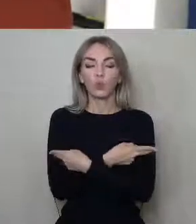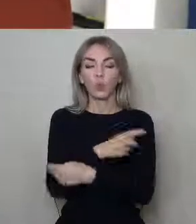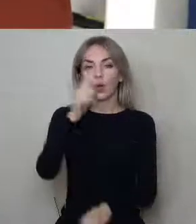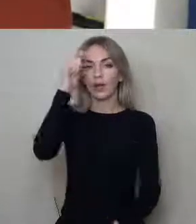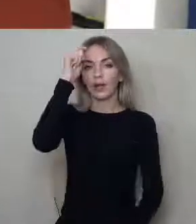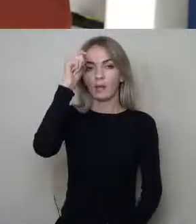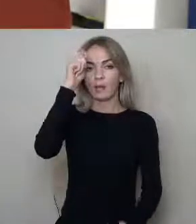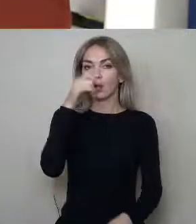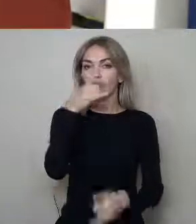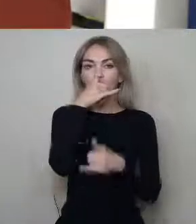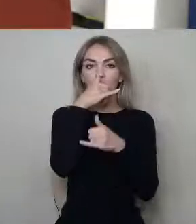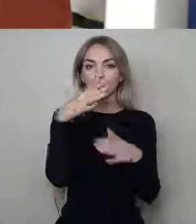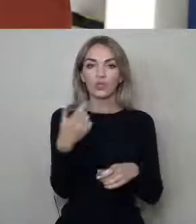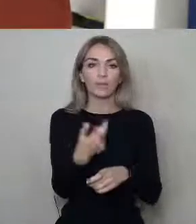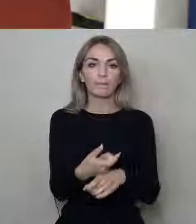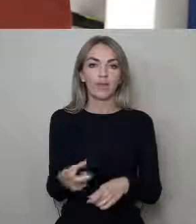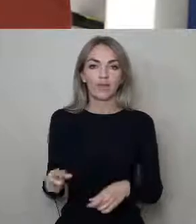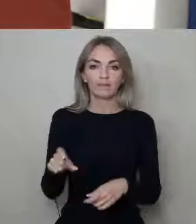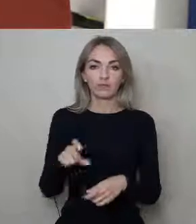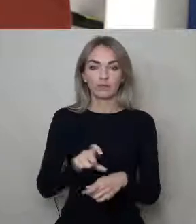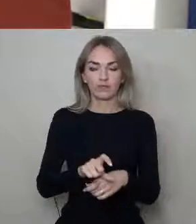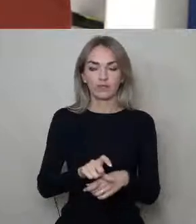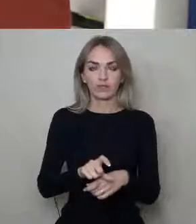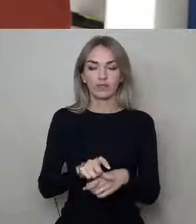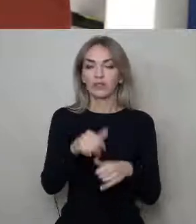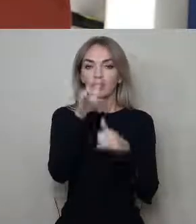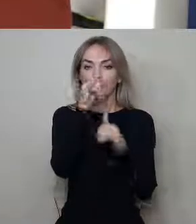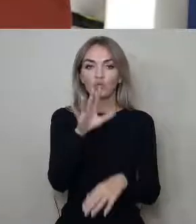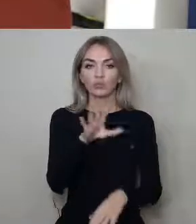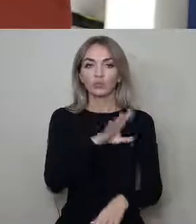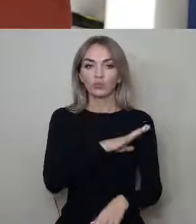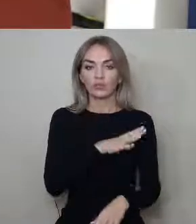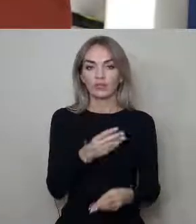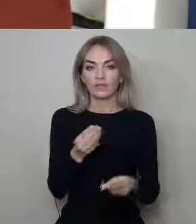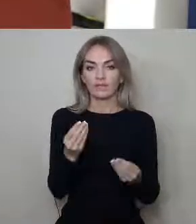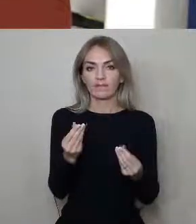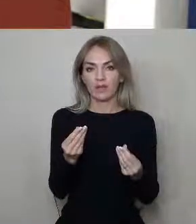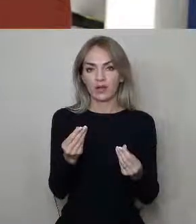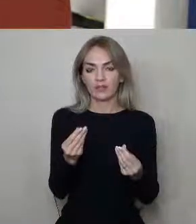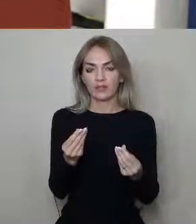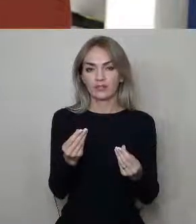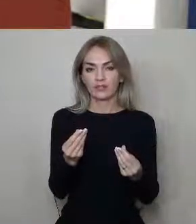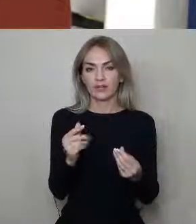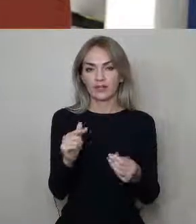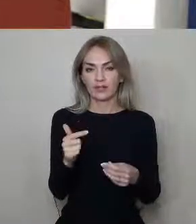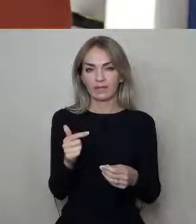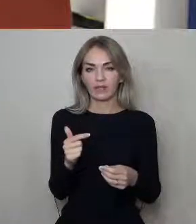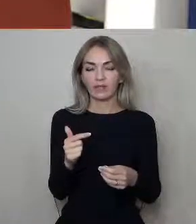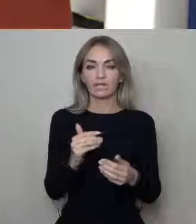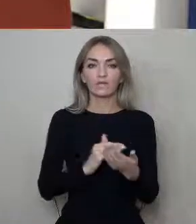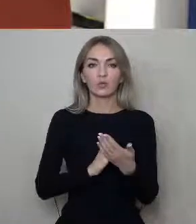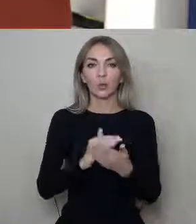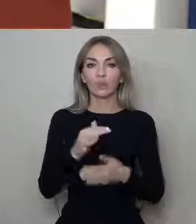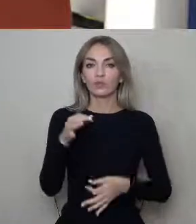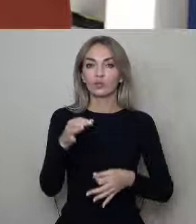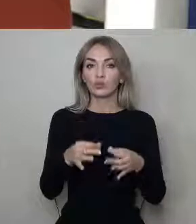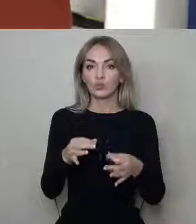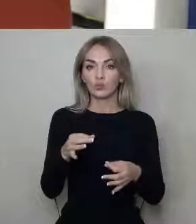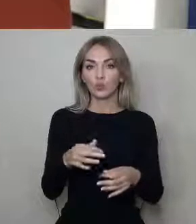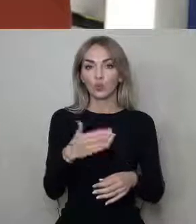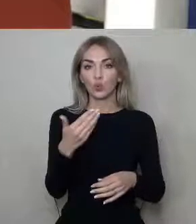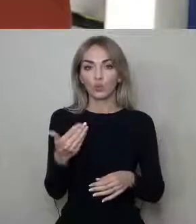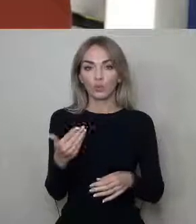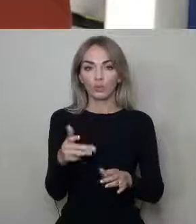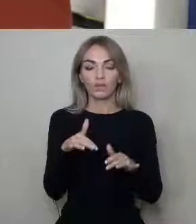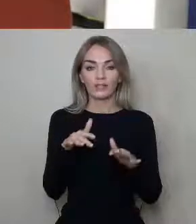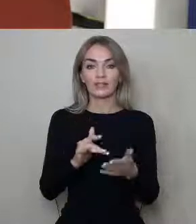the T-shirts and baseball caps, shouldn't cost 1 hryvnia. In the Supreme Court,